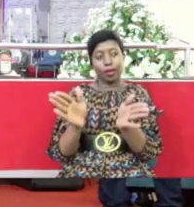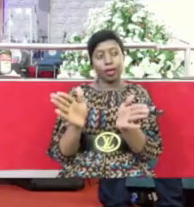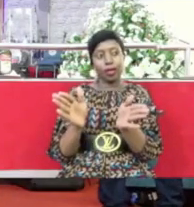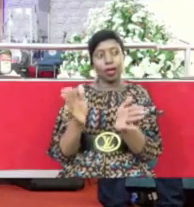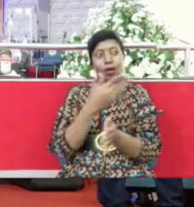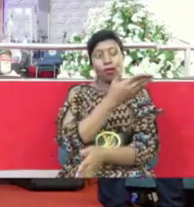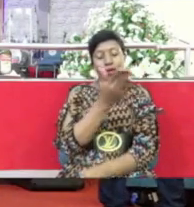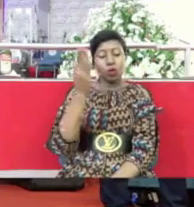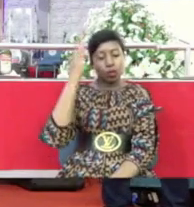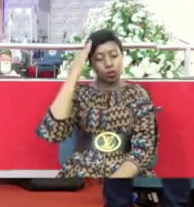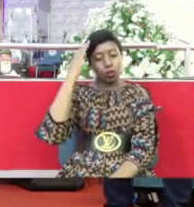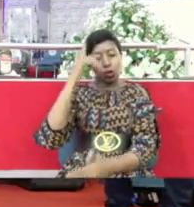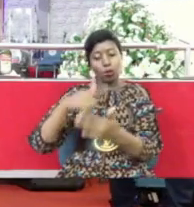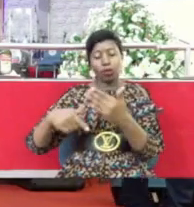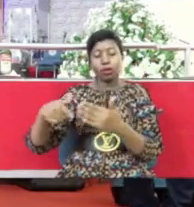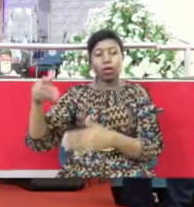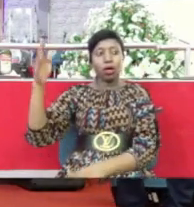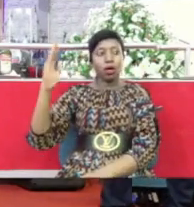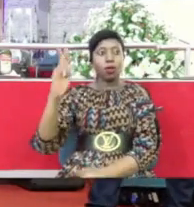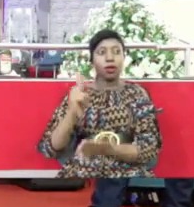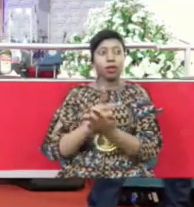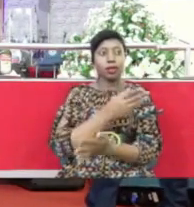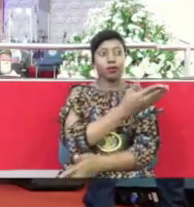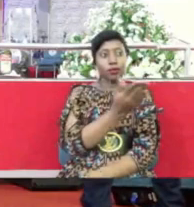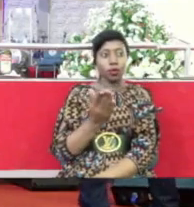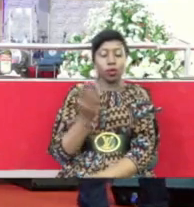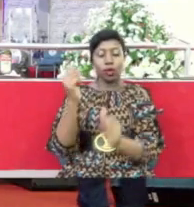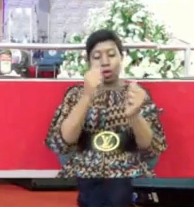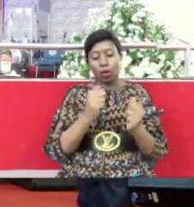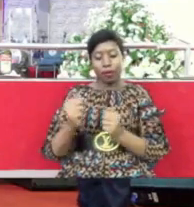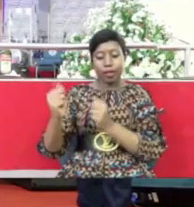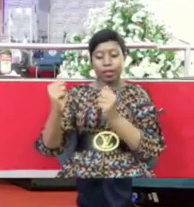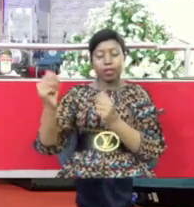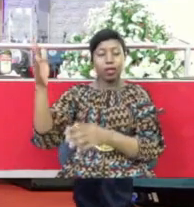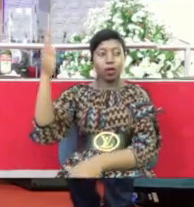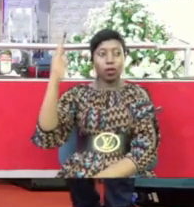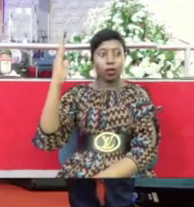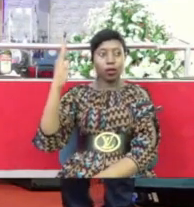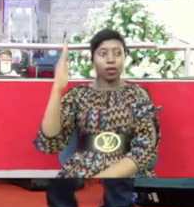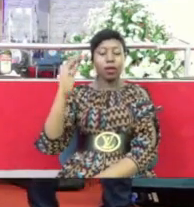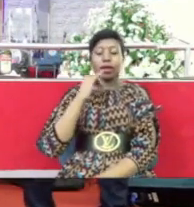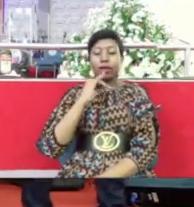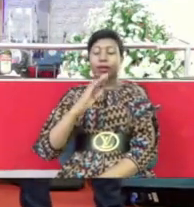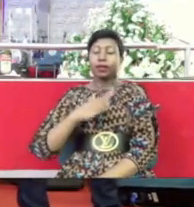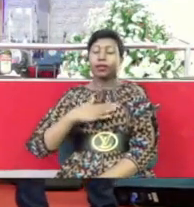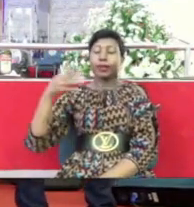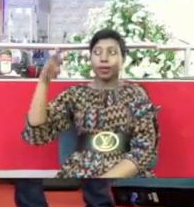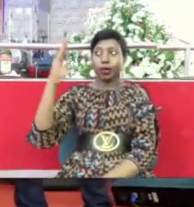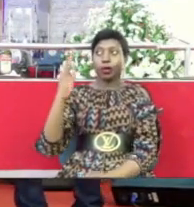God has in store for you. Kila ambacho Mungu amekuwekea. The Almighty God. Mungu mkuu. He is my God. Yeye ni Mungu wangu.